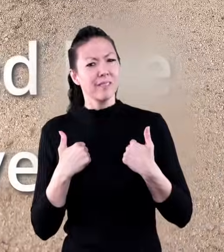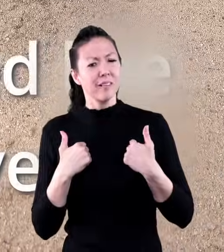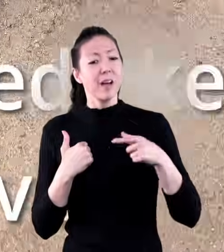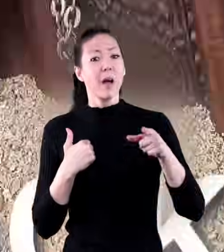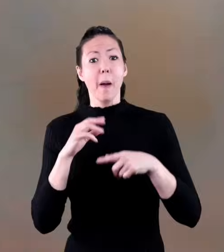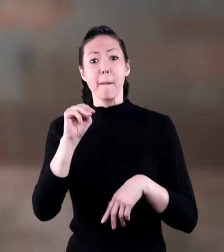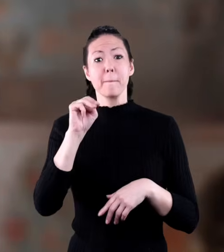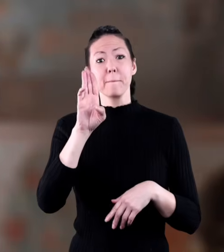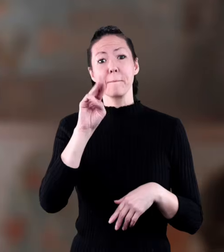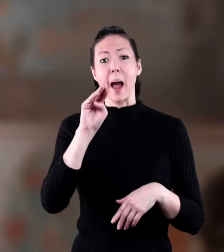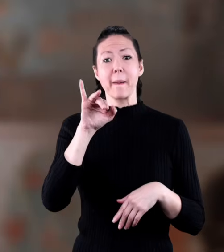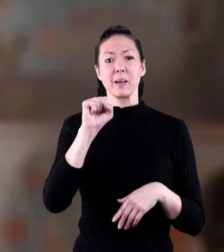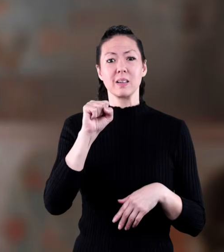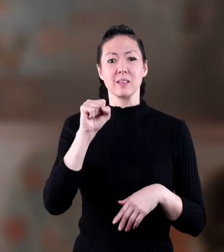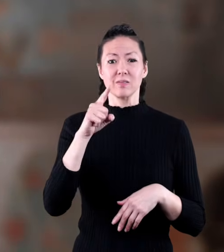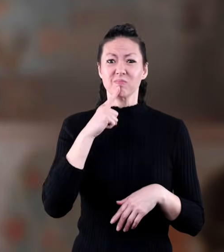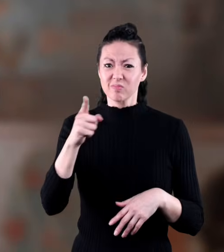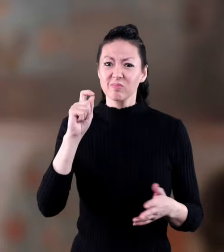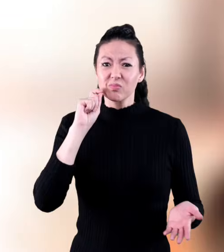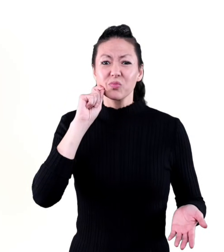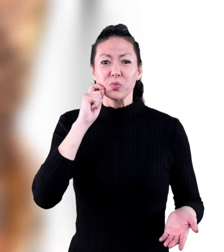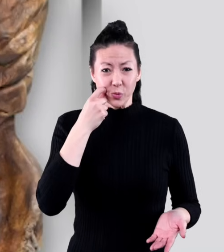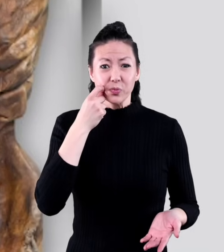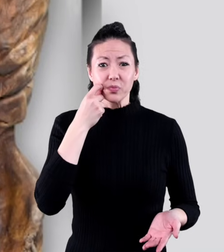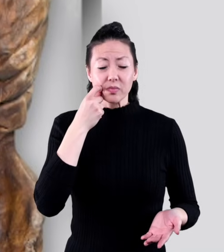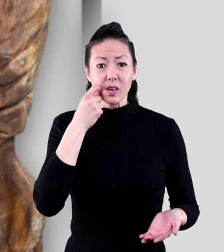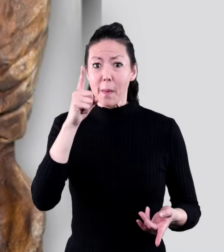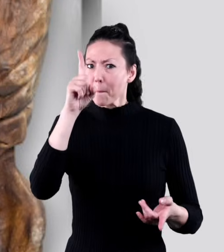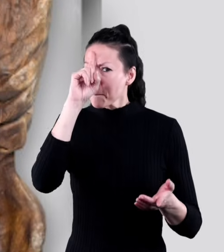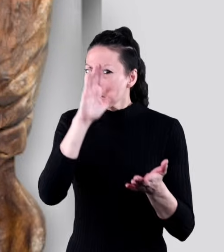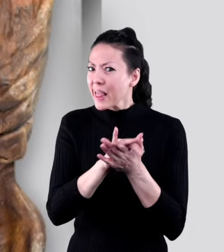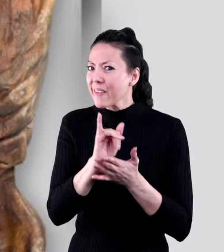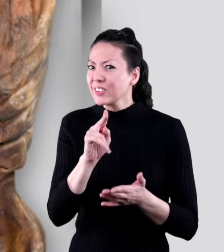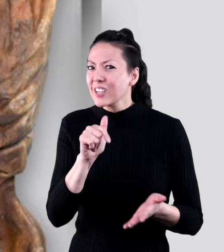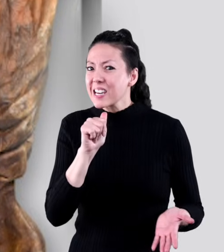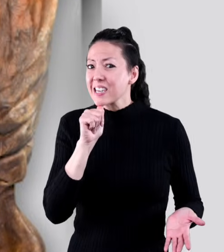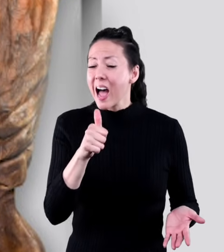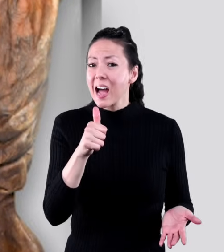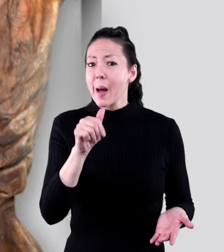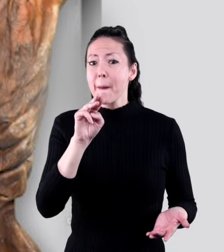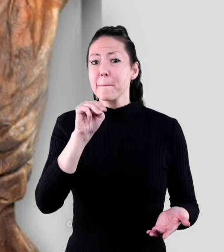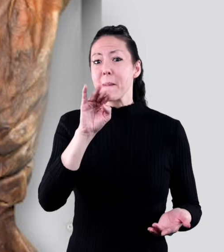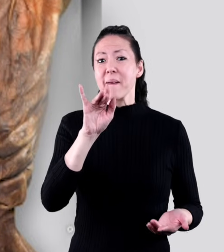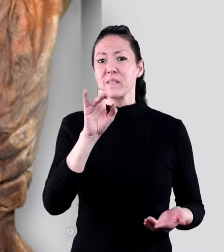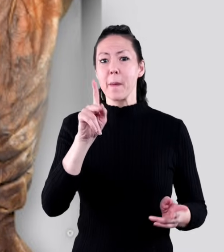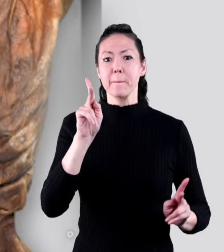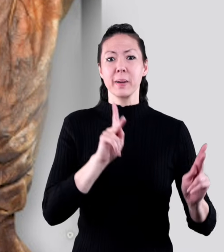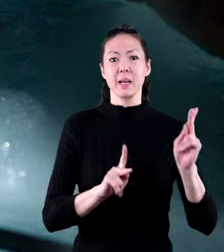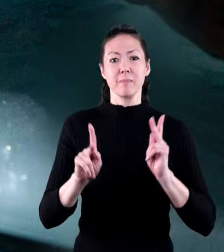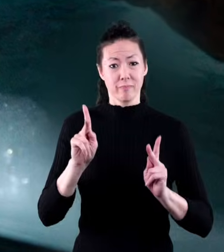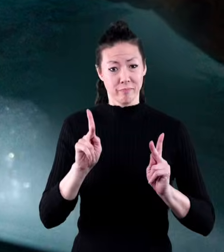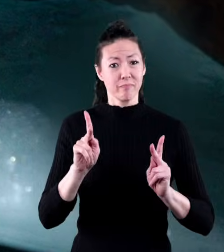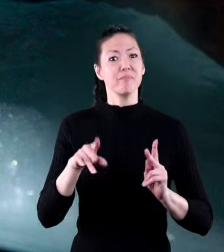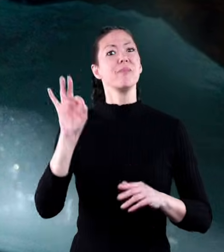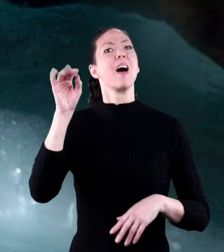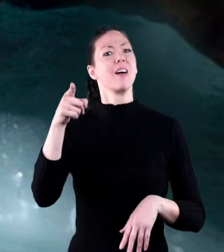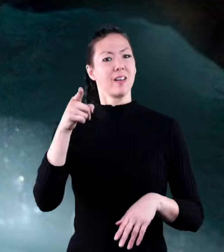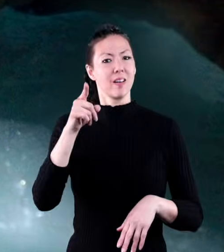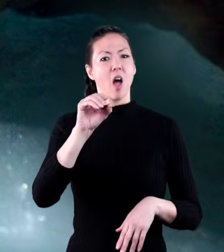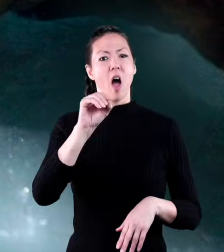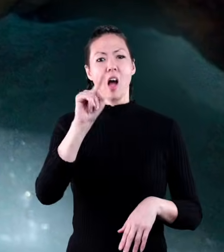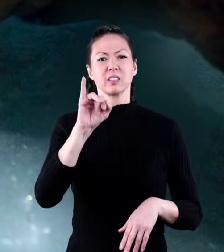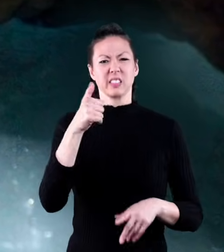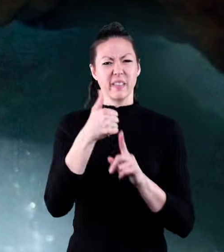let's face it, mummies are just cool! Believe it or not, even mummified people have been found. Otsi the